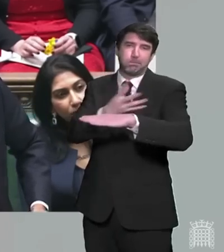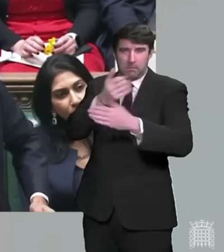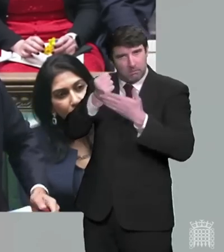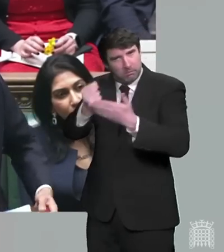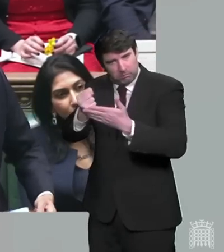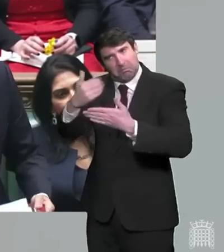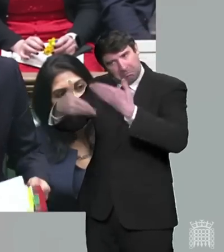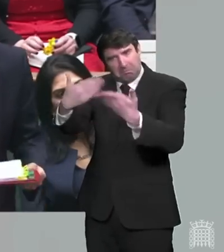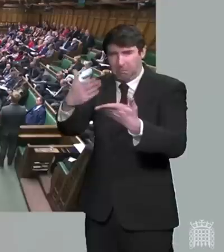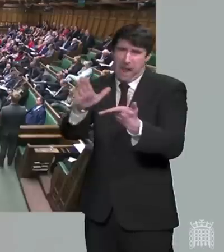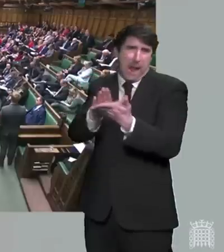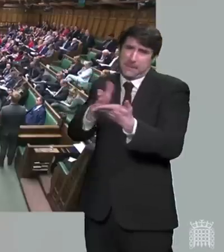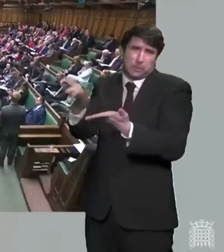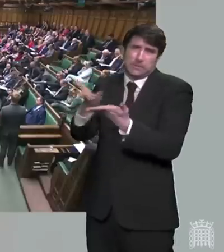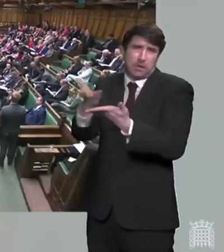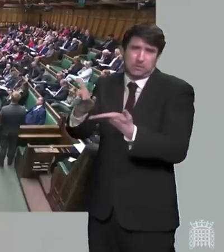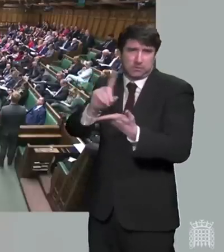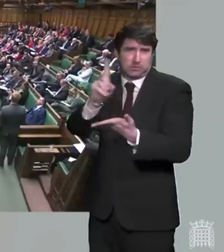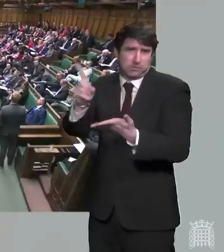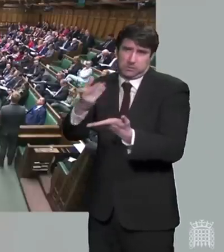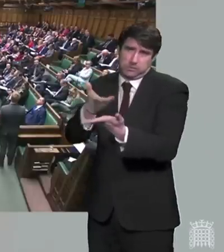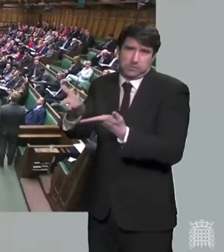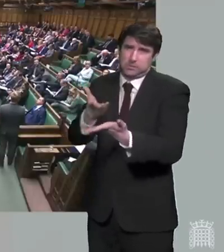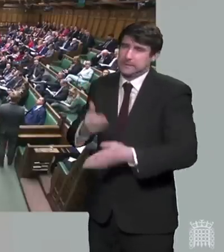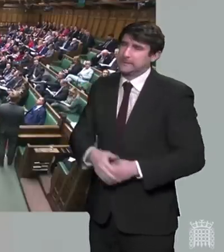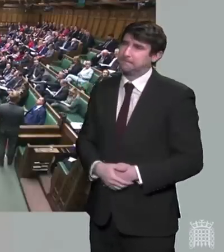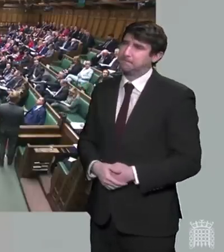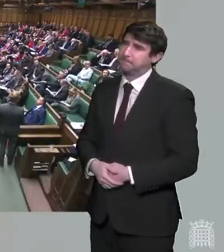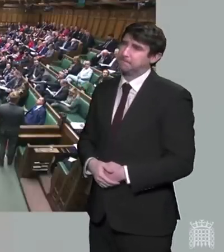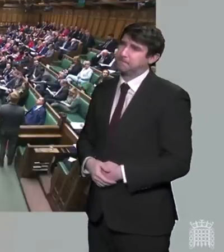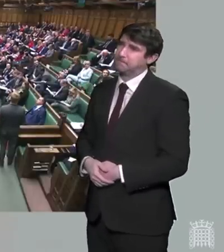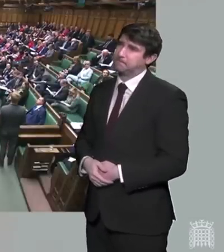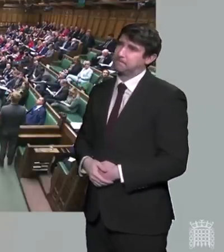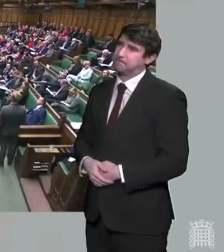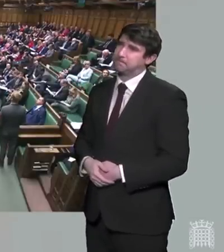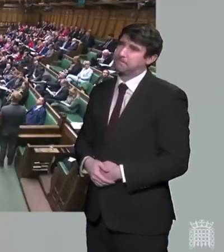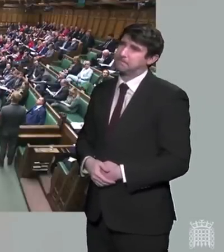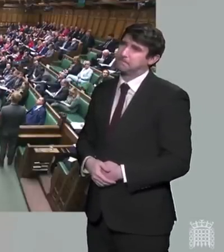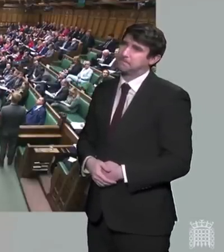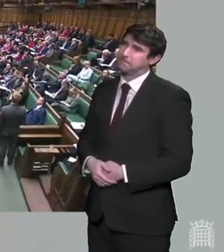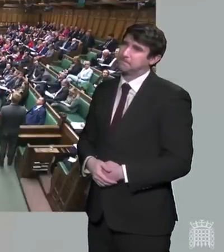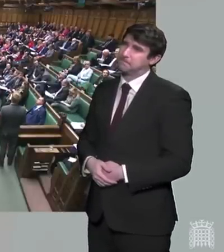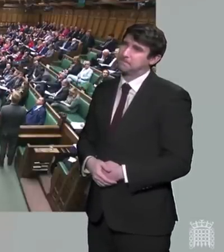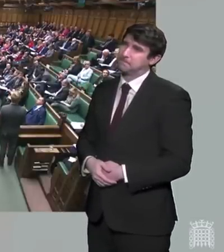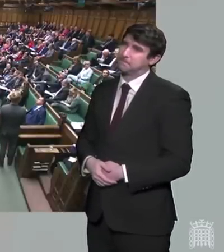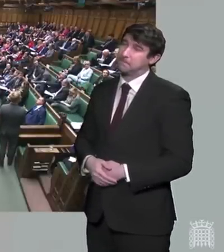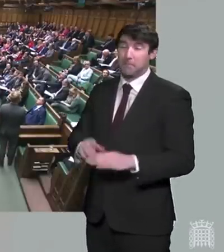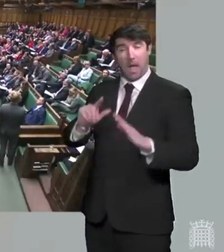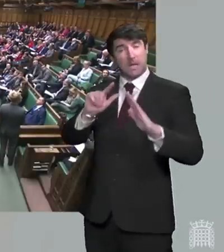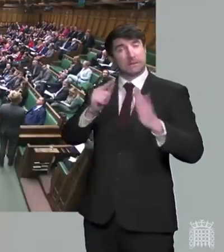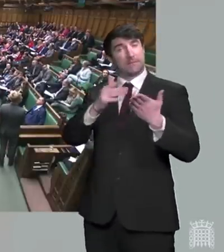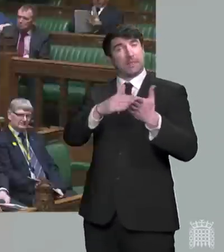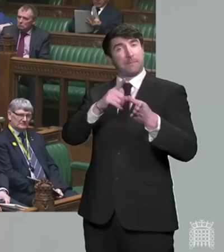his businesses in the near future. Patrick Ready. Thank you, Mr. Speaker. It's been announced that on the 7th of May, a coronation choir will perform at Windsor